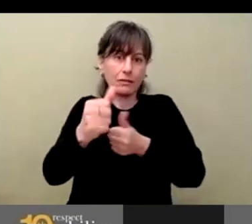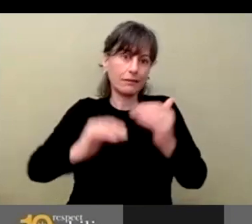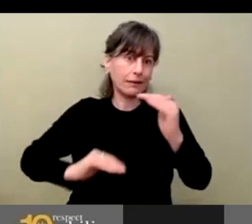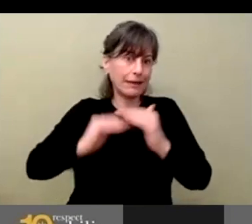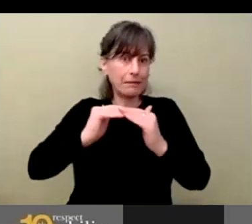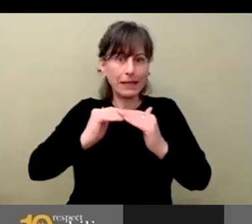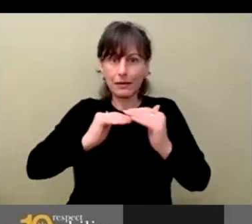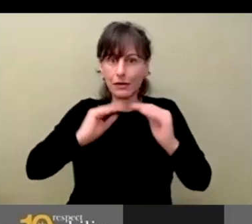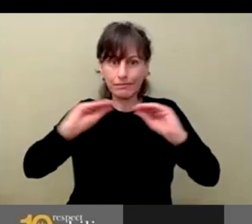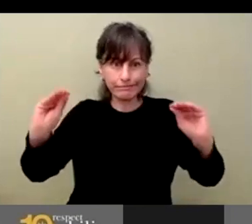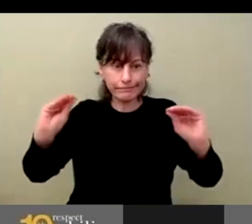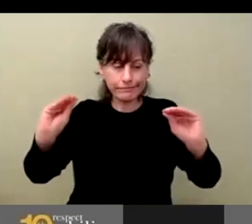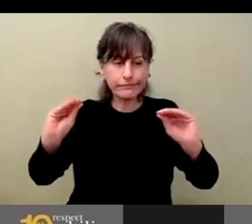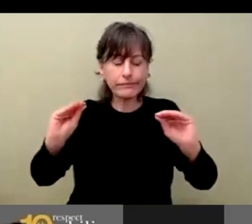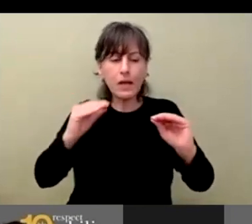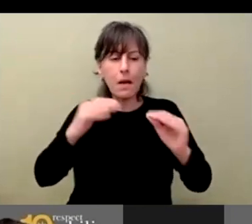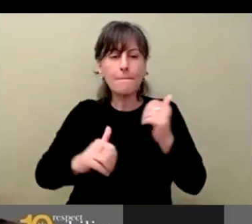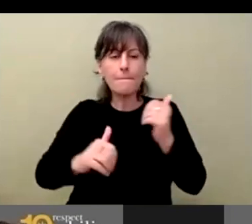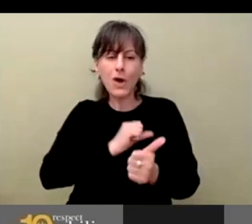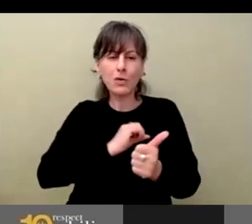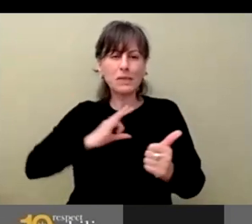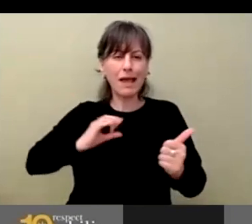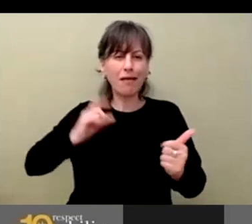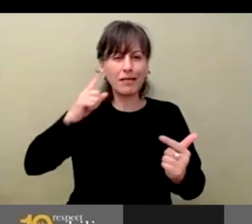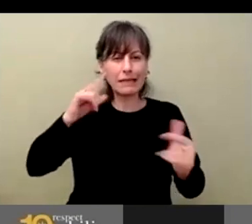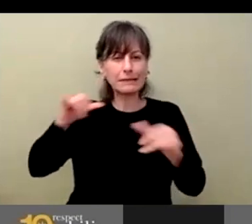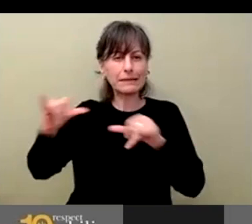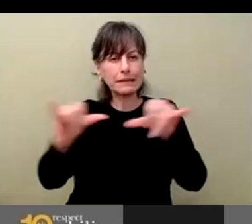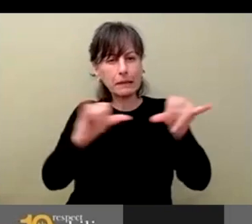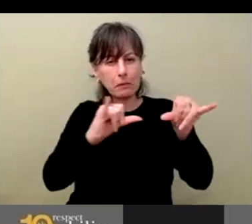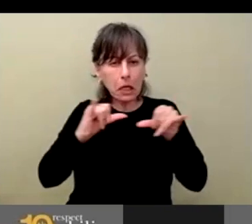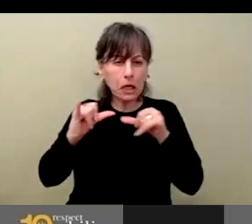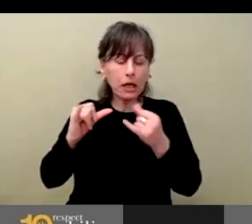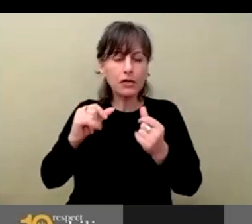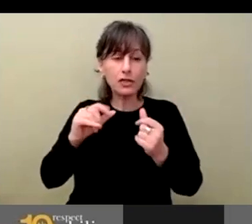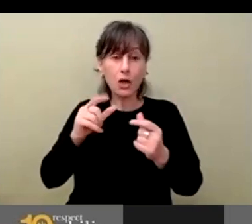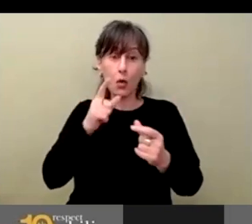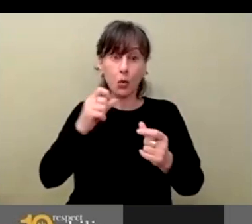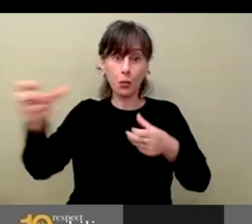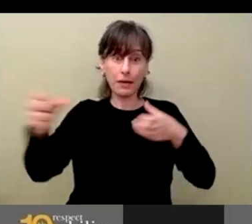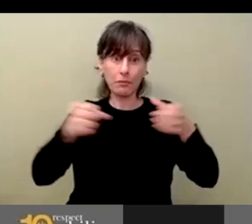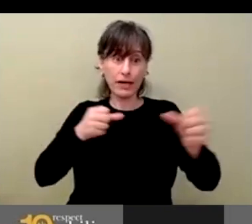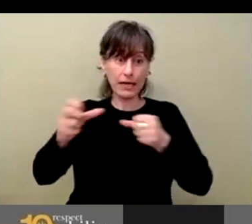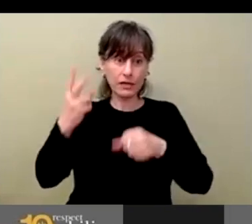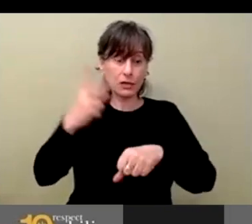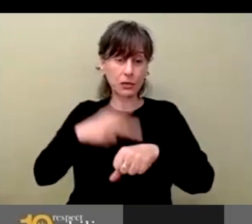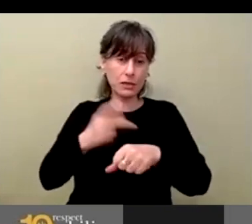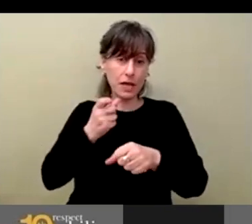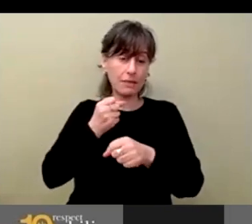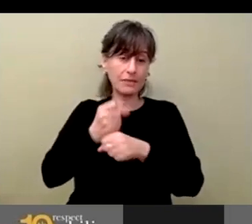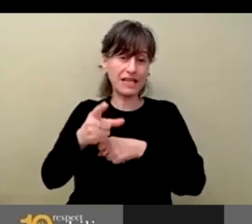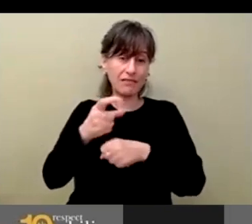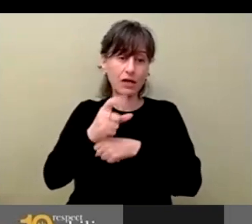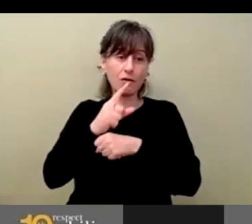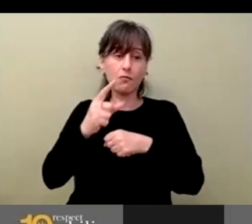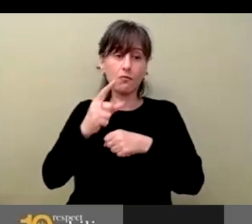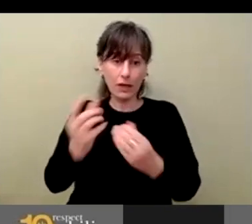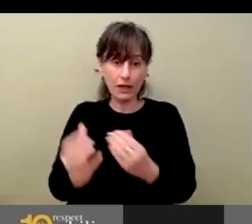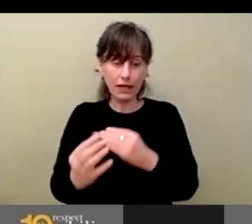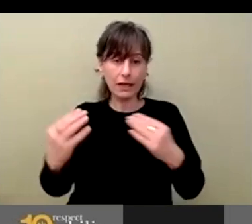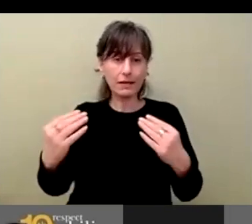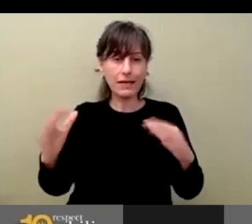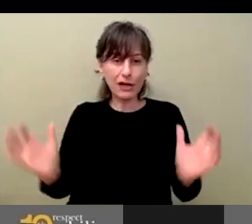that most of the staff members here think pretty similarly. So our fellows that we bring in twice a year really push us to think